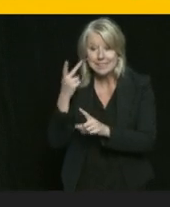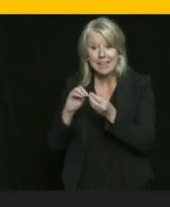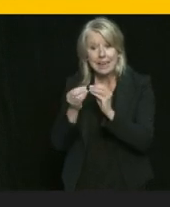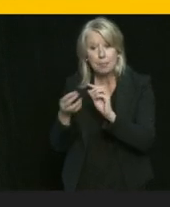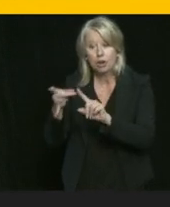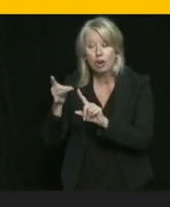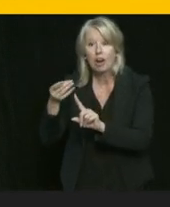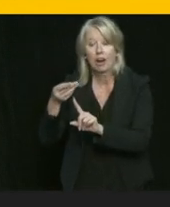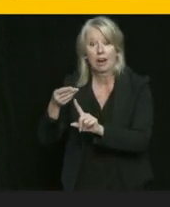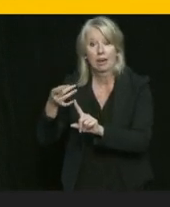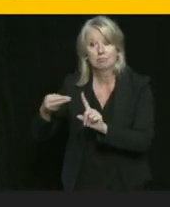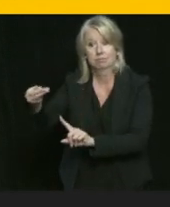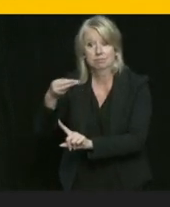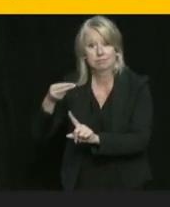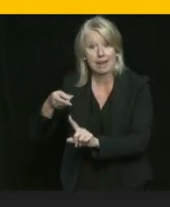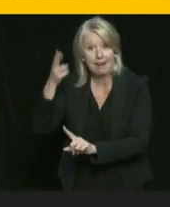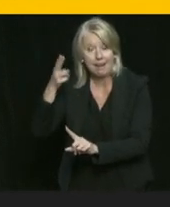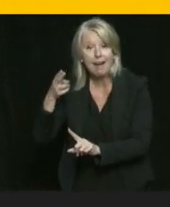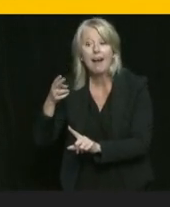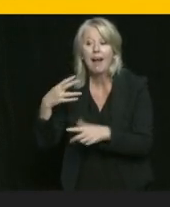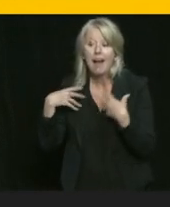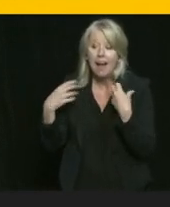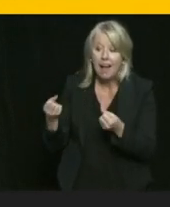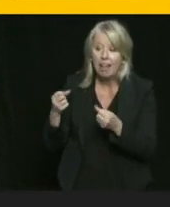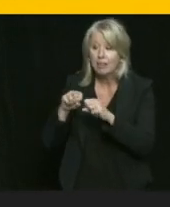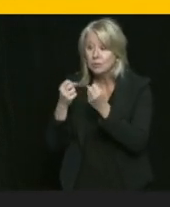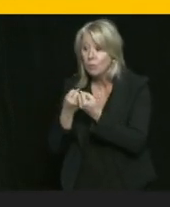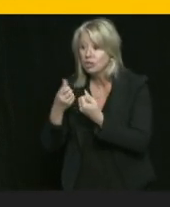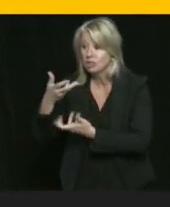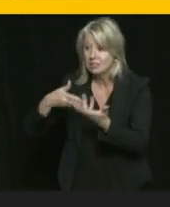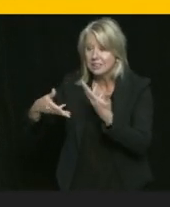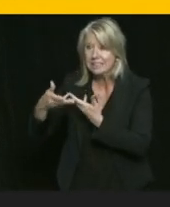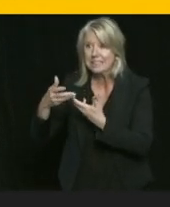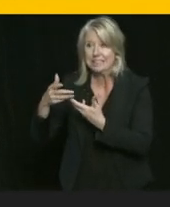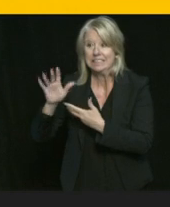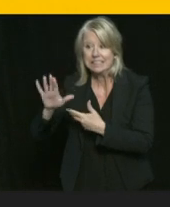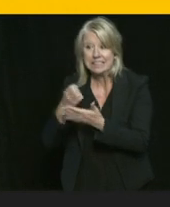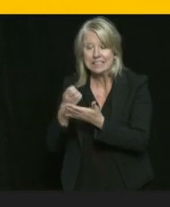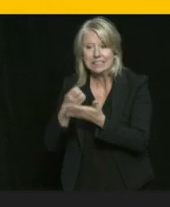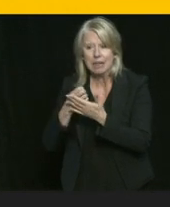And health and other social and economic systems are being stretched,